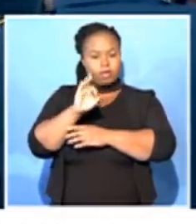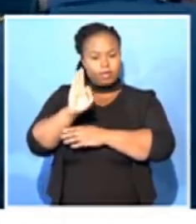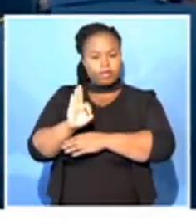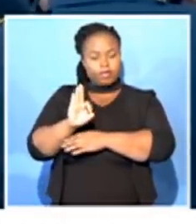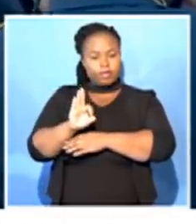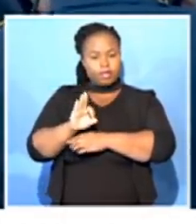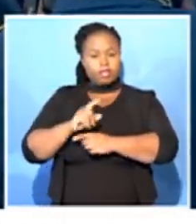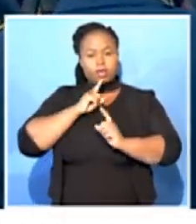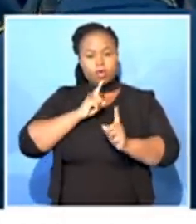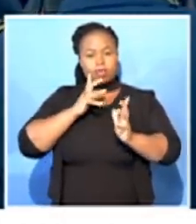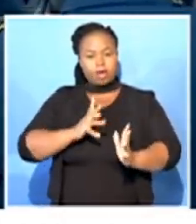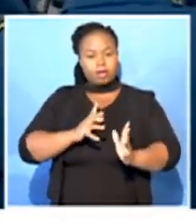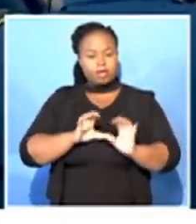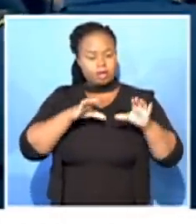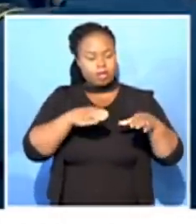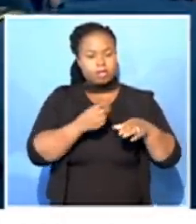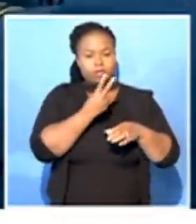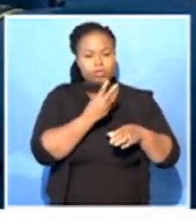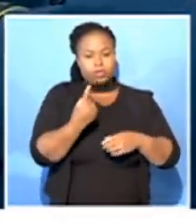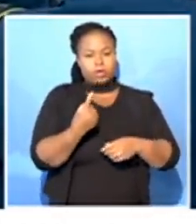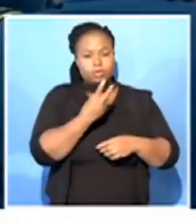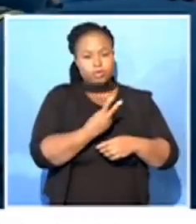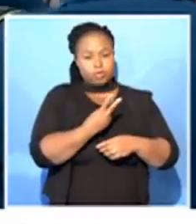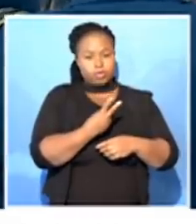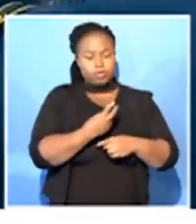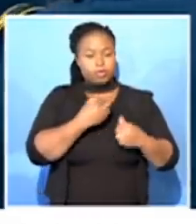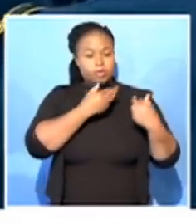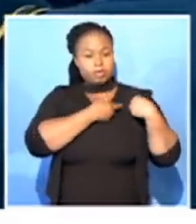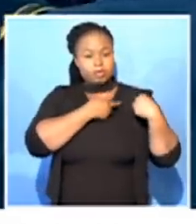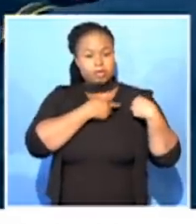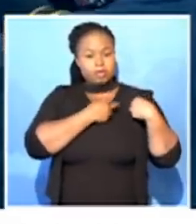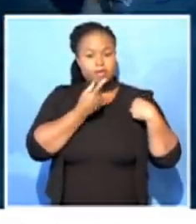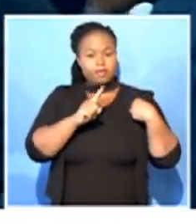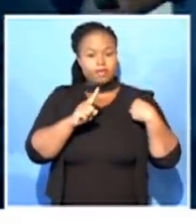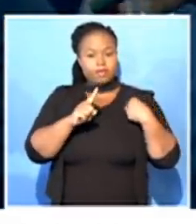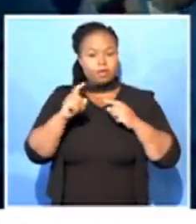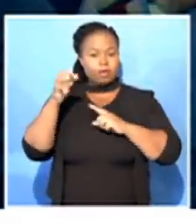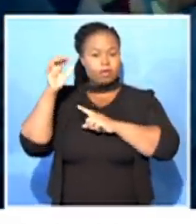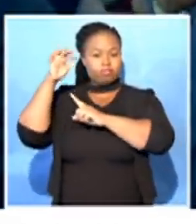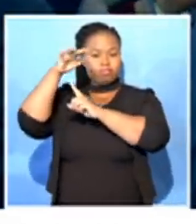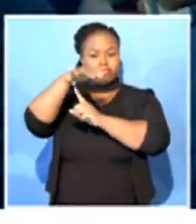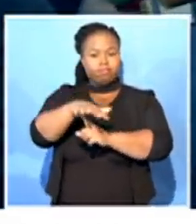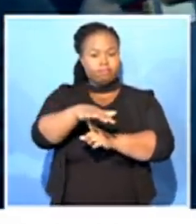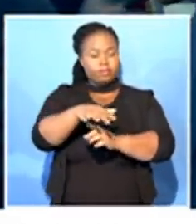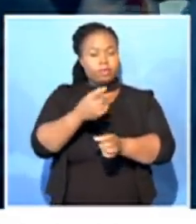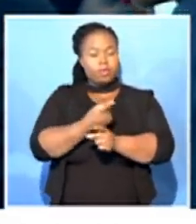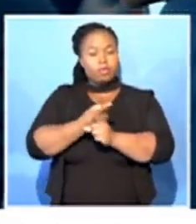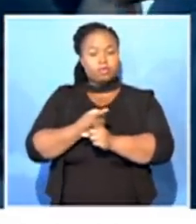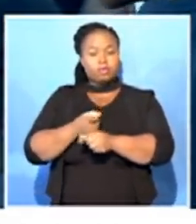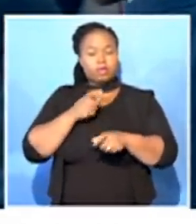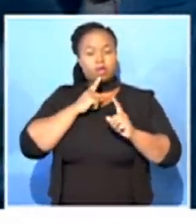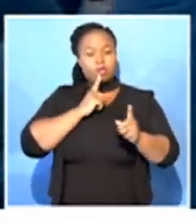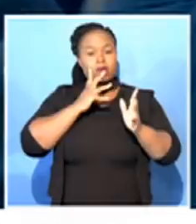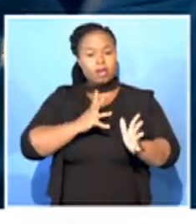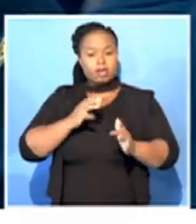CASA 212 that are doing today's paradropping. The aircraft commander,